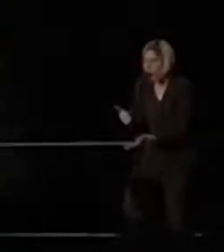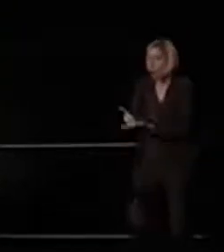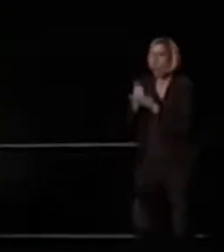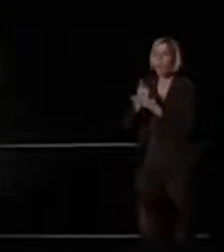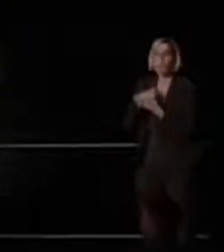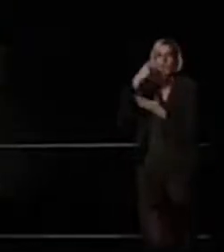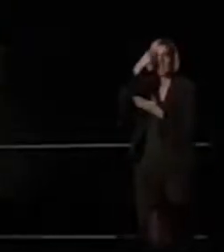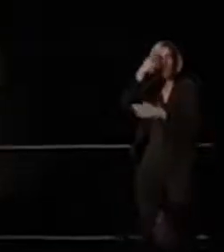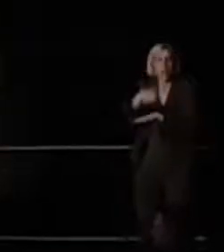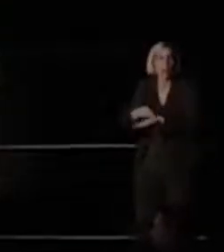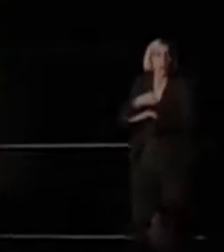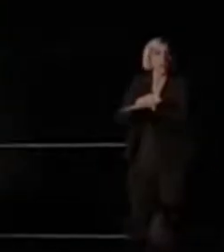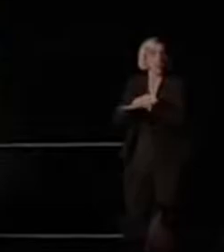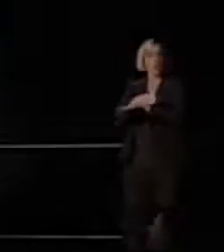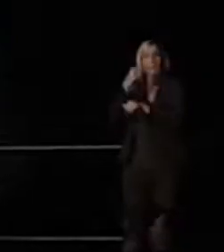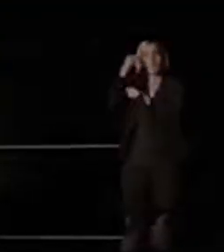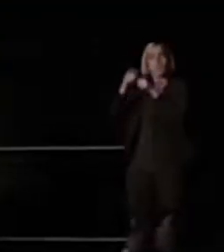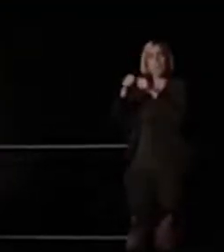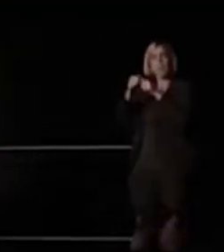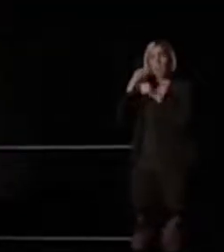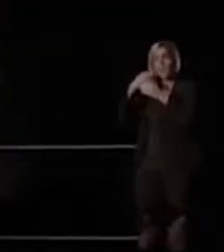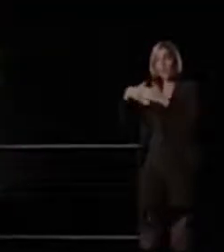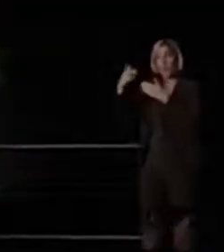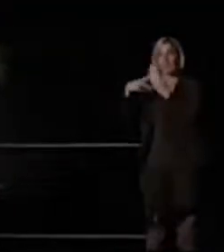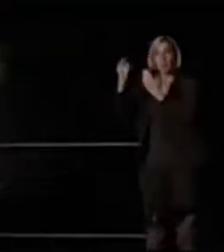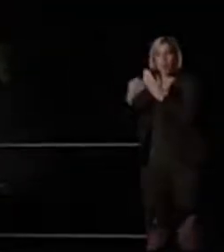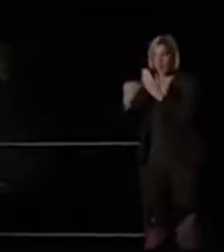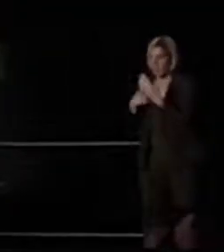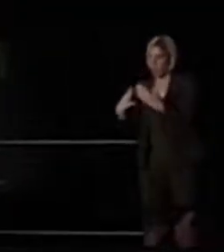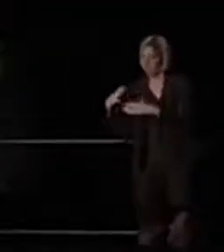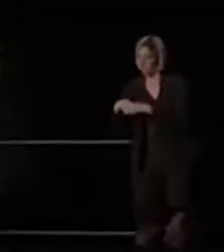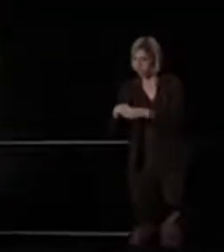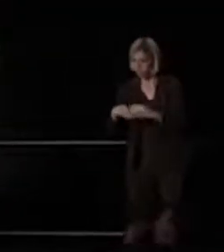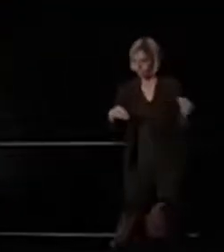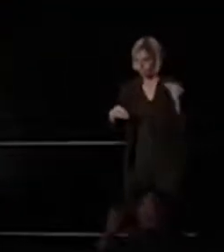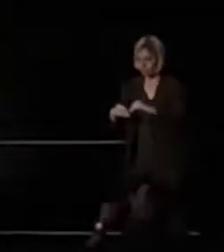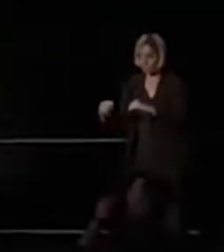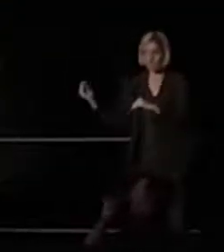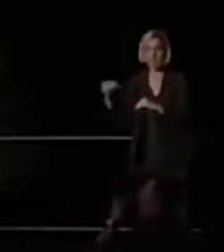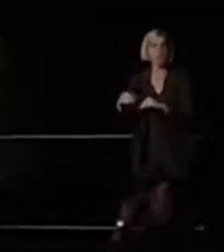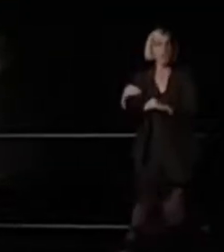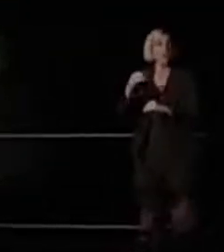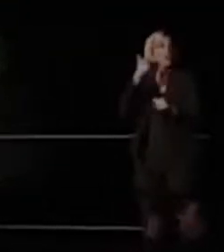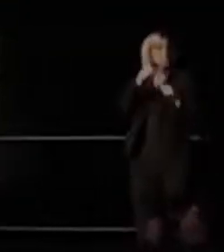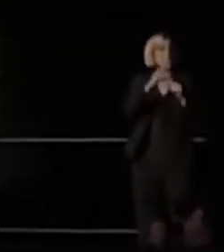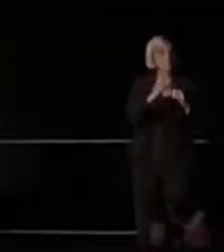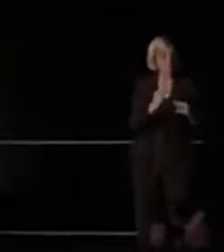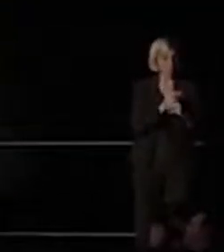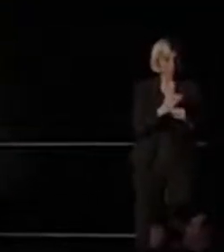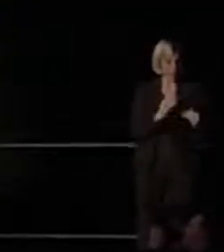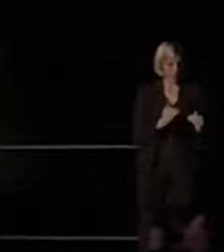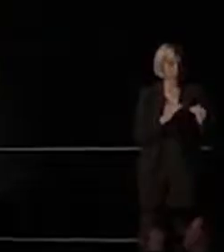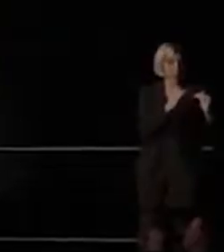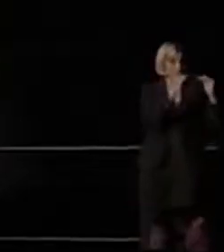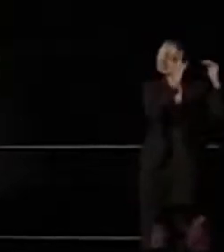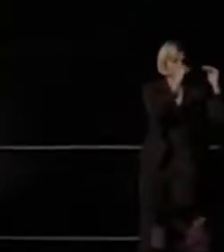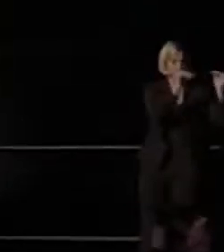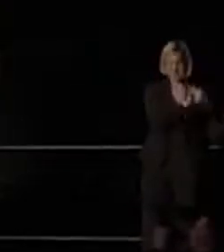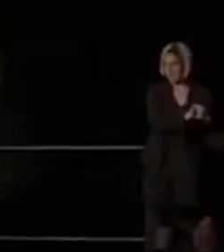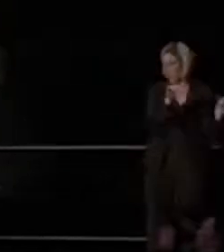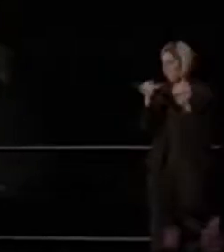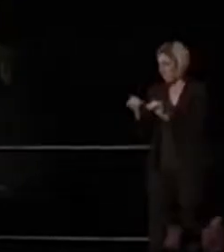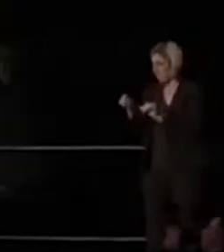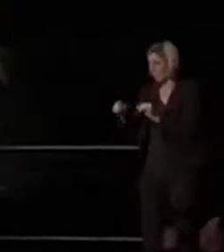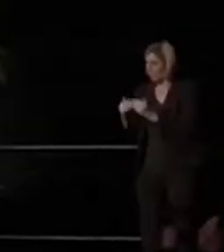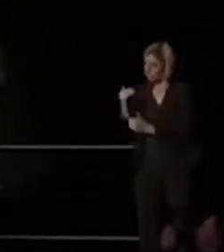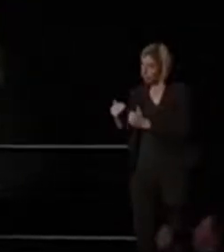next project I did. You move forward, just like with mathematics, you start with one level of mathematics and move up through the levels. So those were kind of like steps